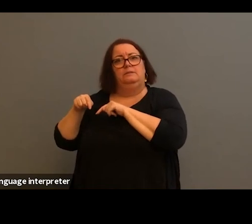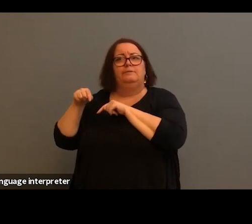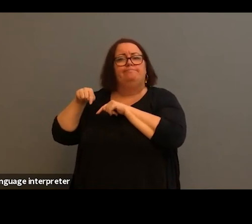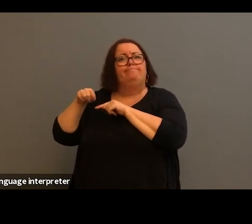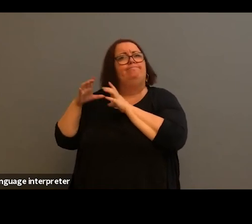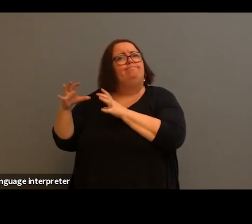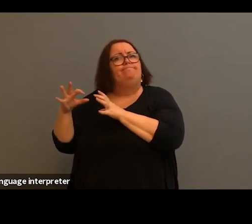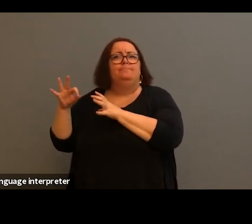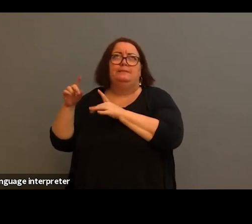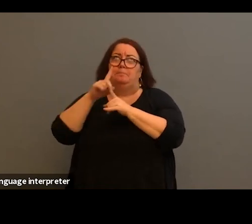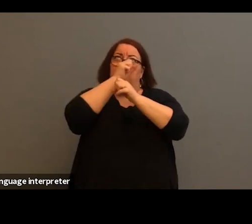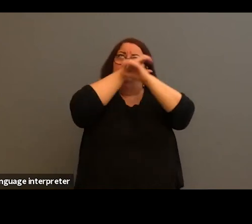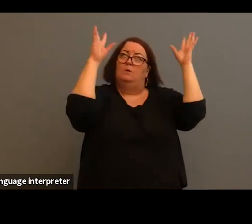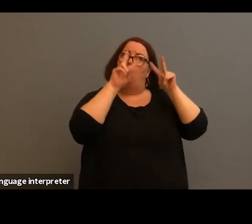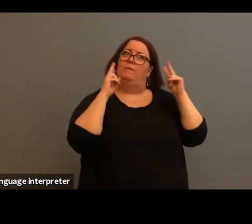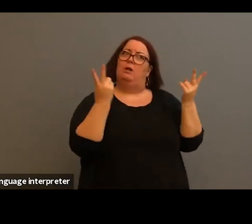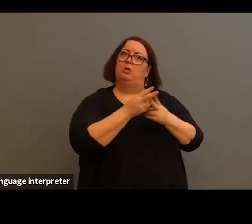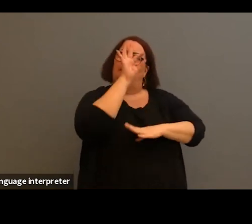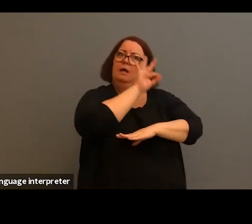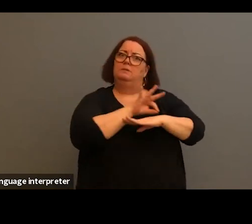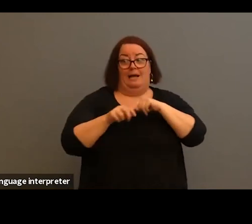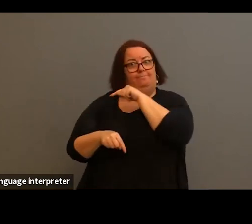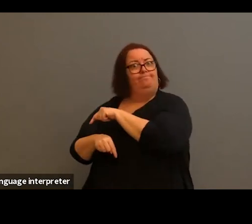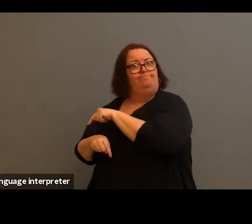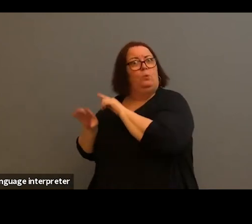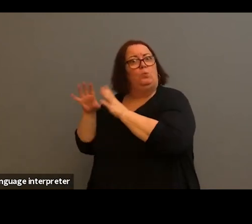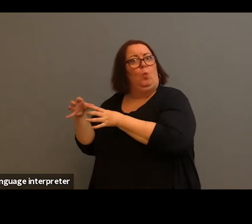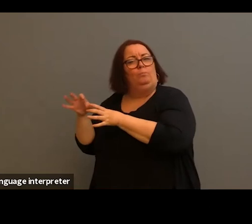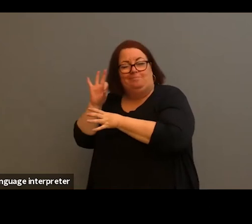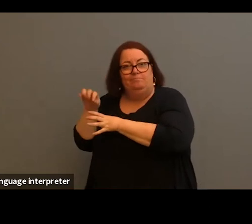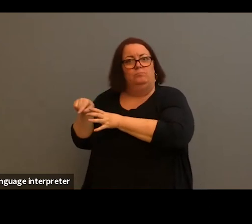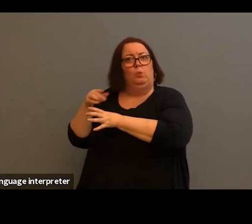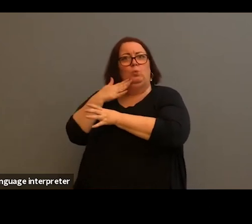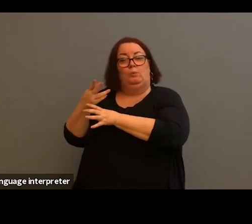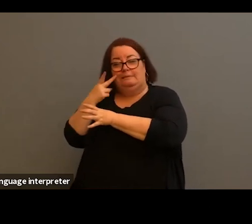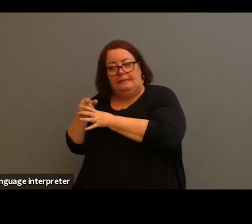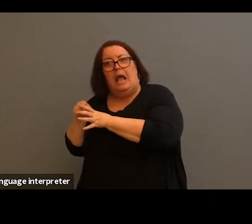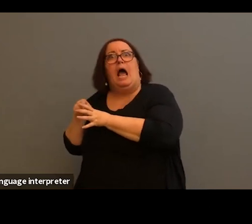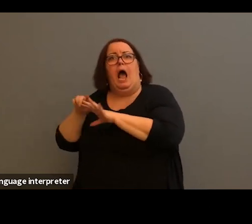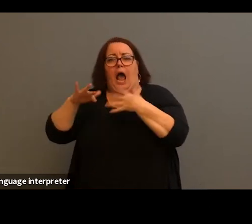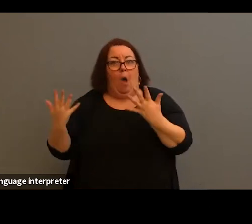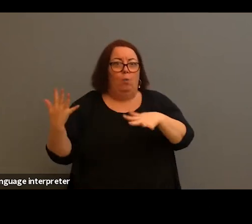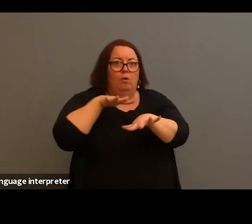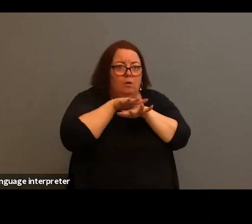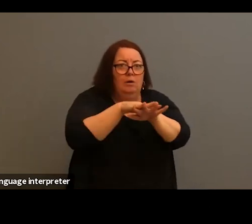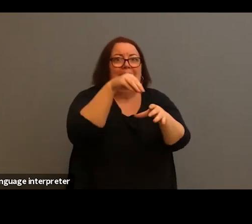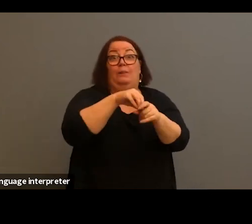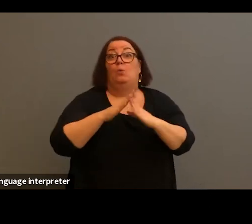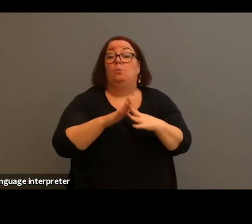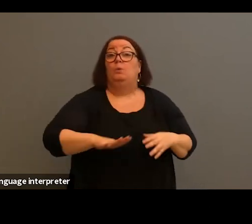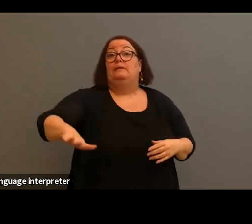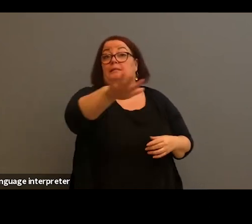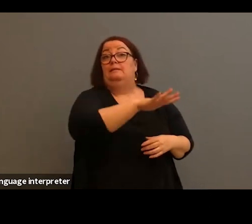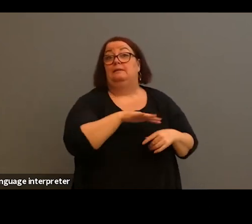design approach of catering for diversity and for diverse users.